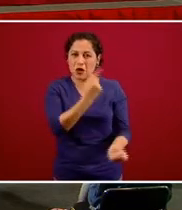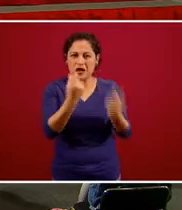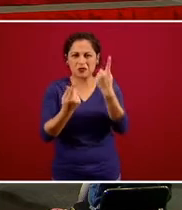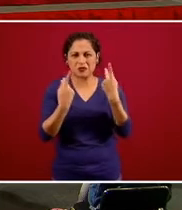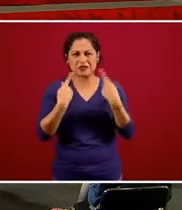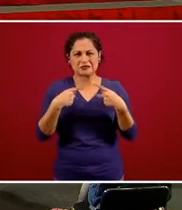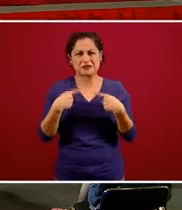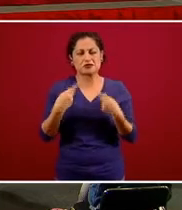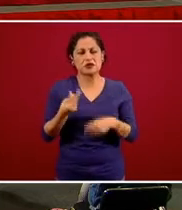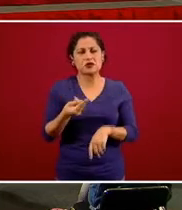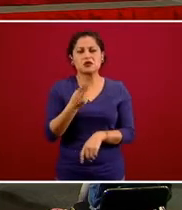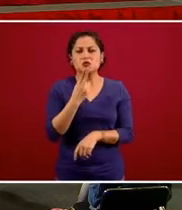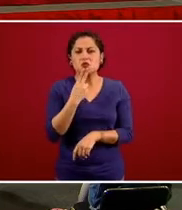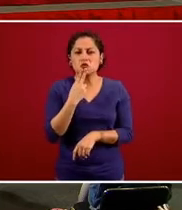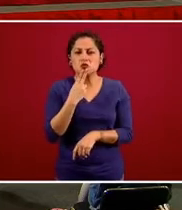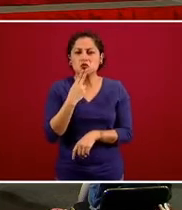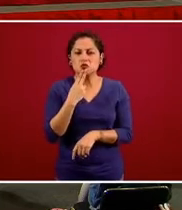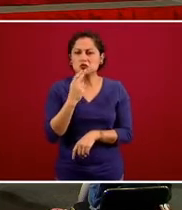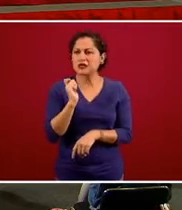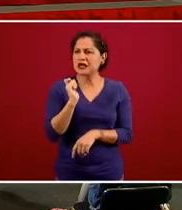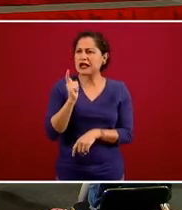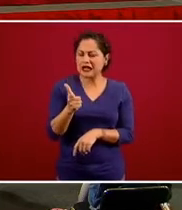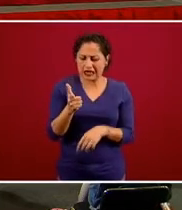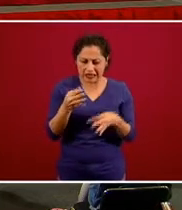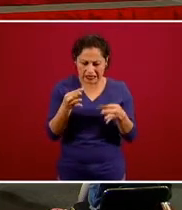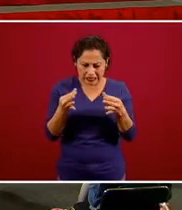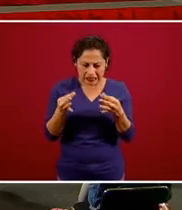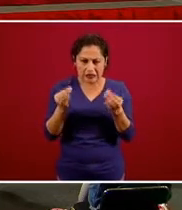people, many people who have some sort of